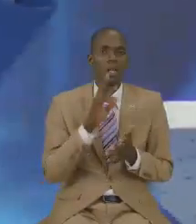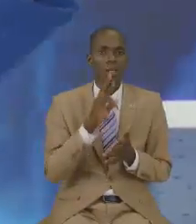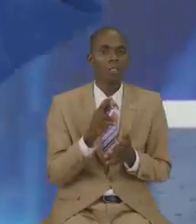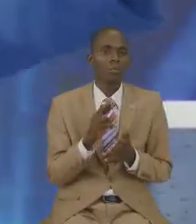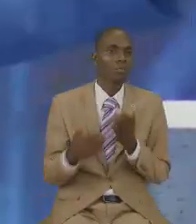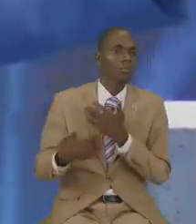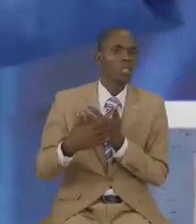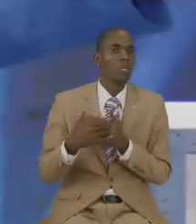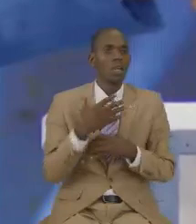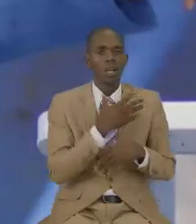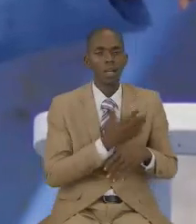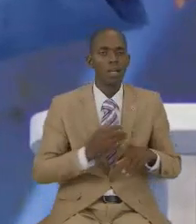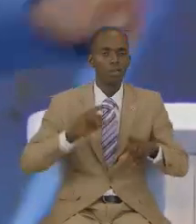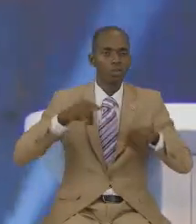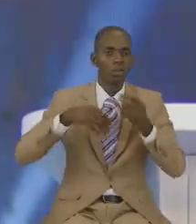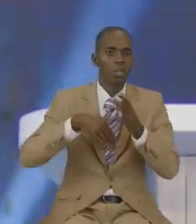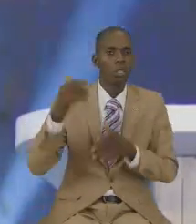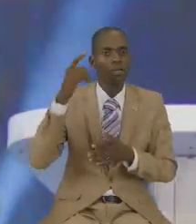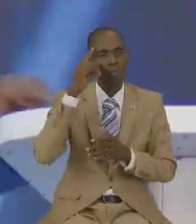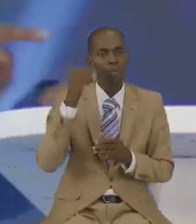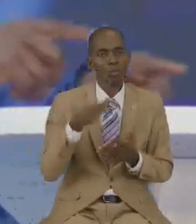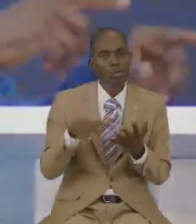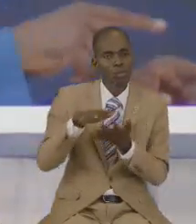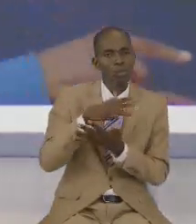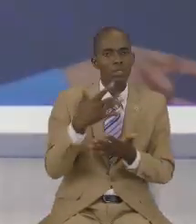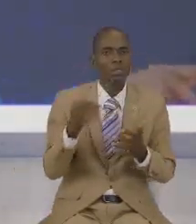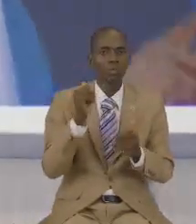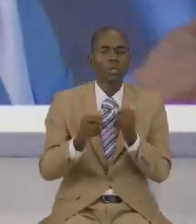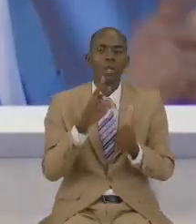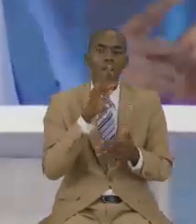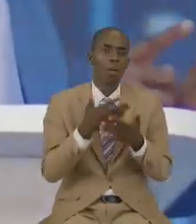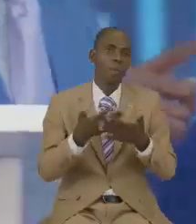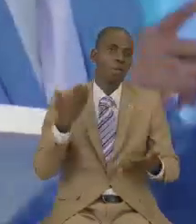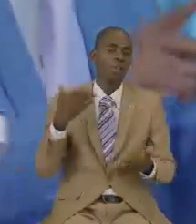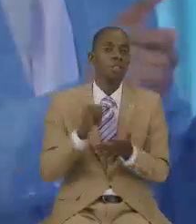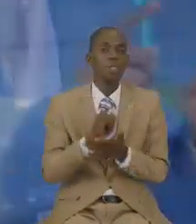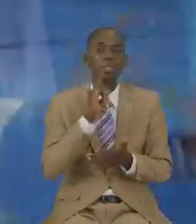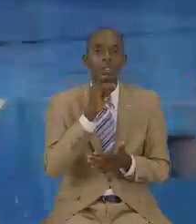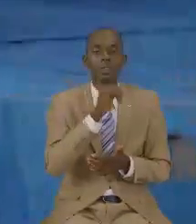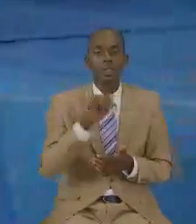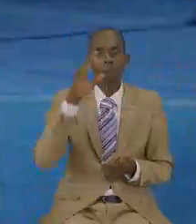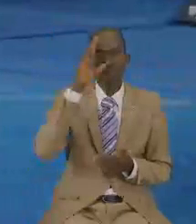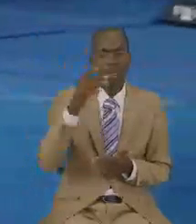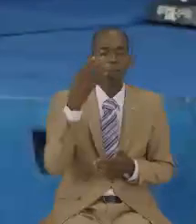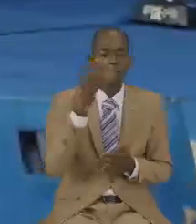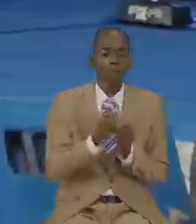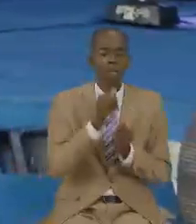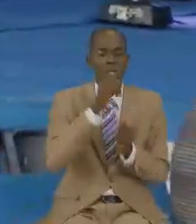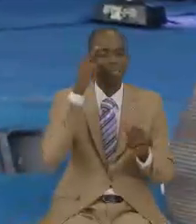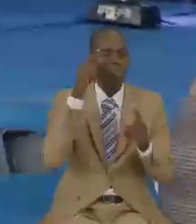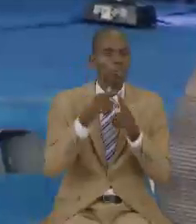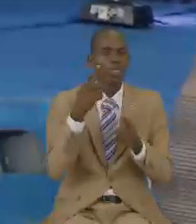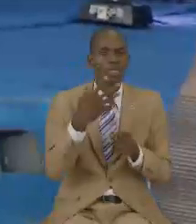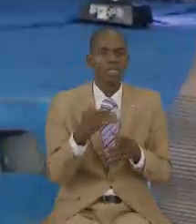reaching forth unto those things which are before. That's a man with a goal. The things that are